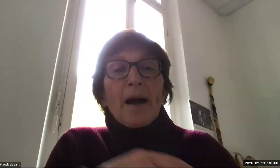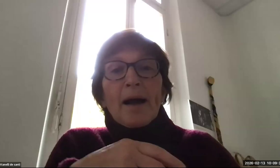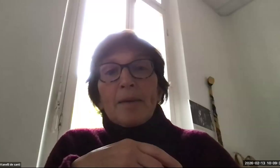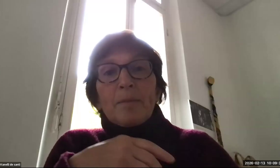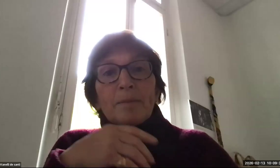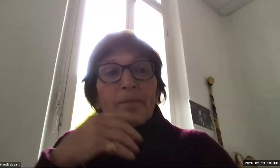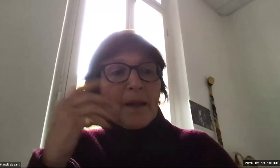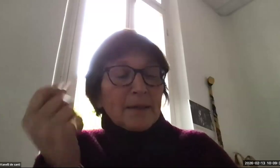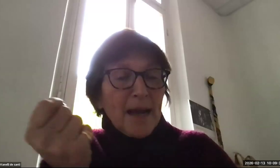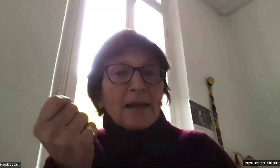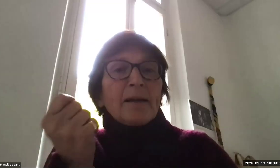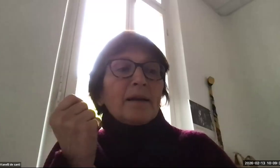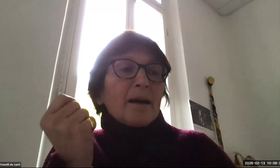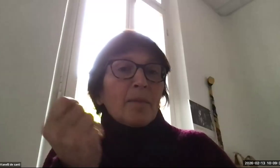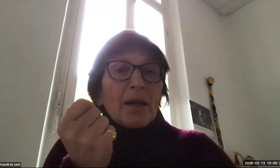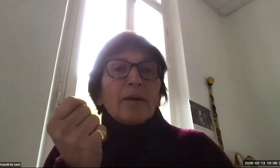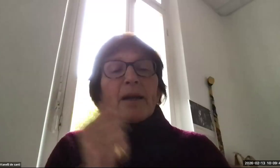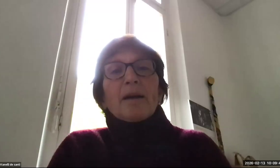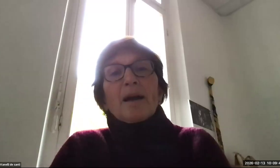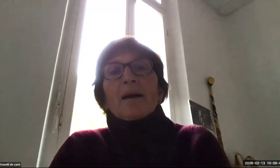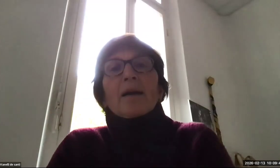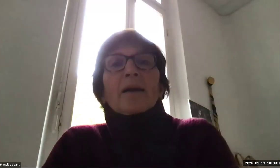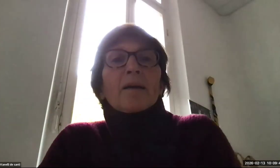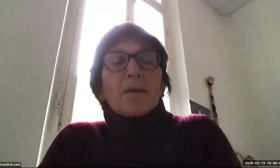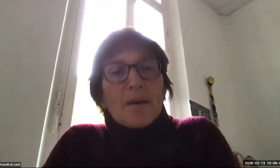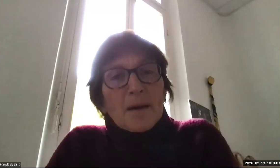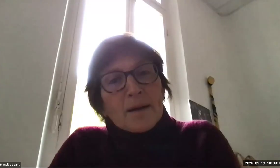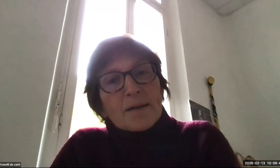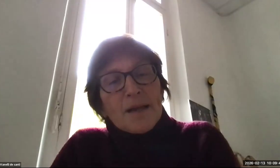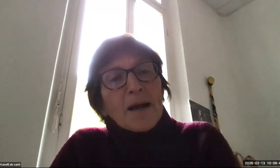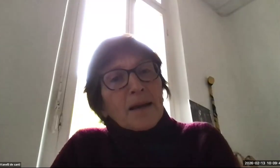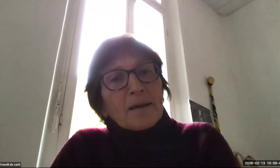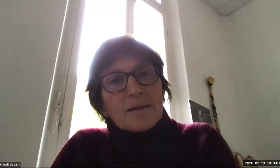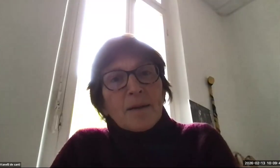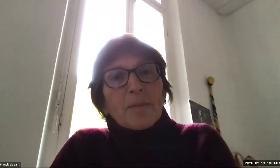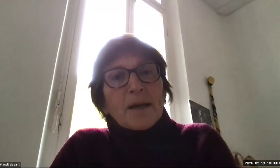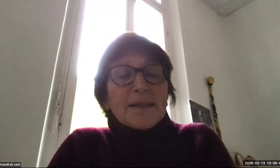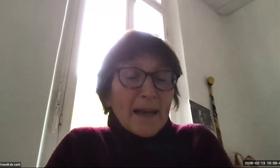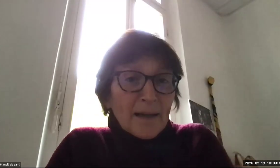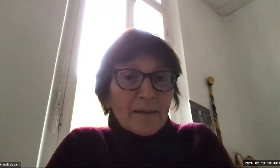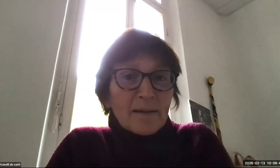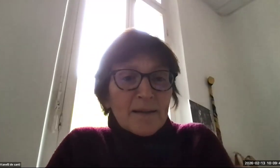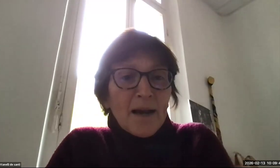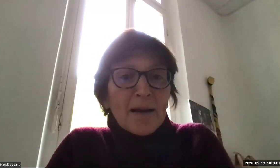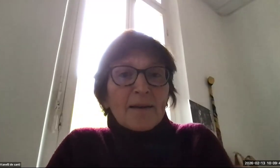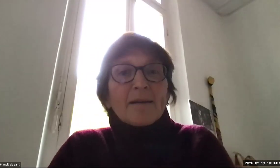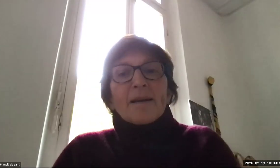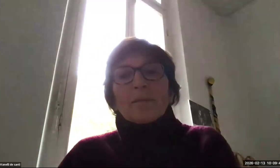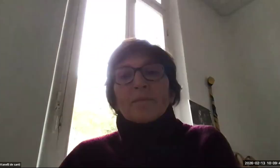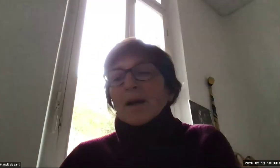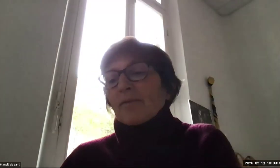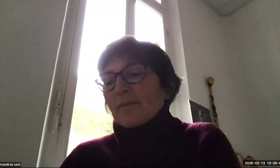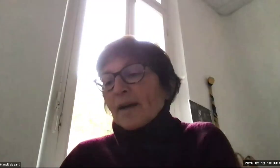program. I'm Italian. I'm hearing. I sign some Italian